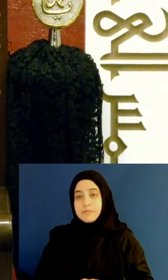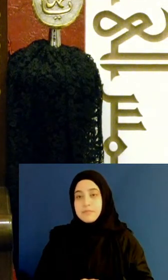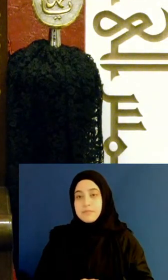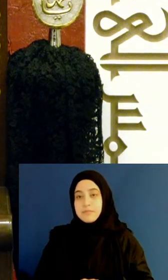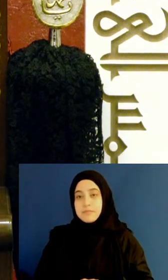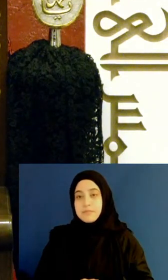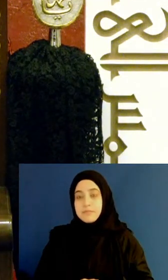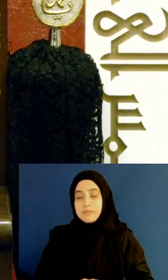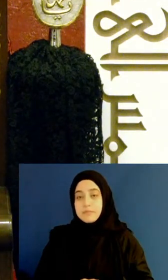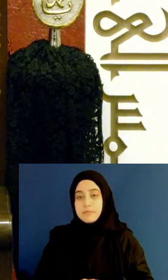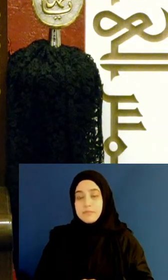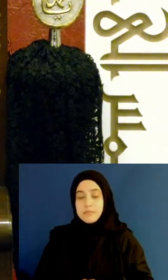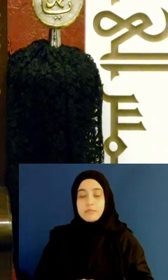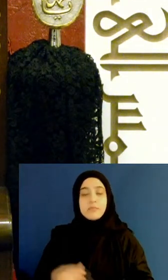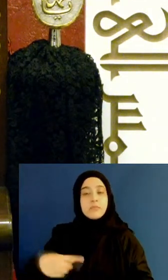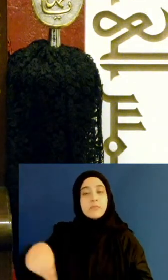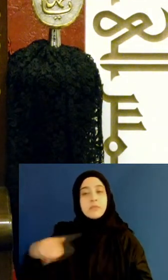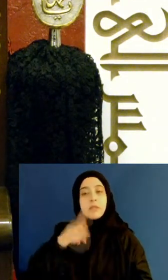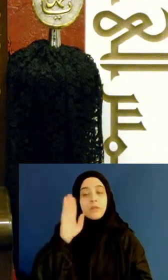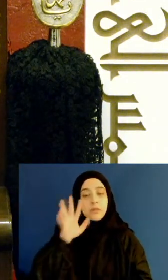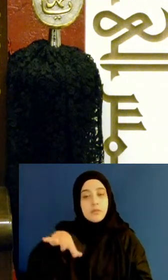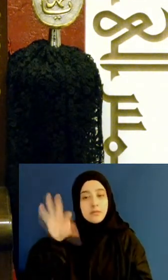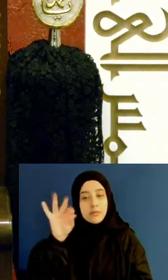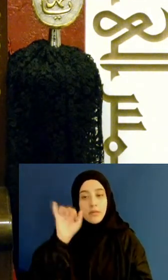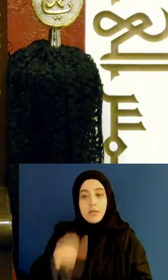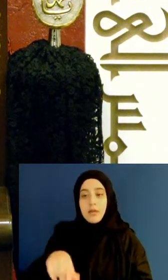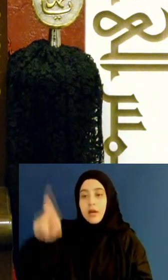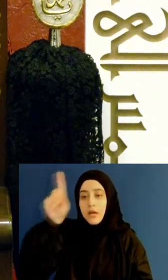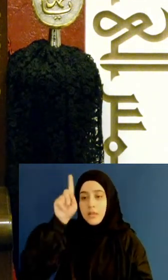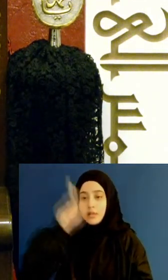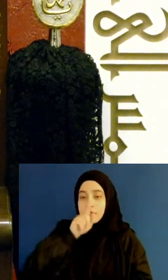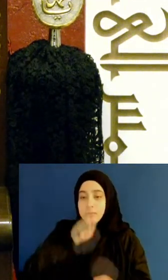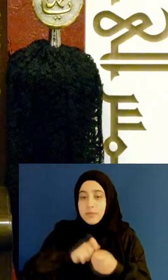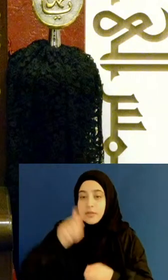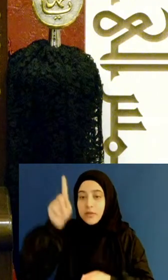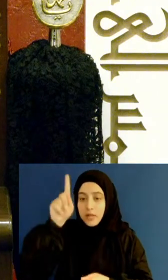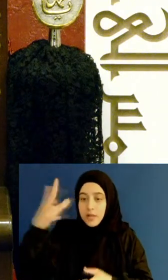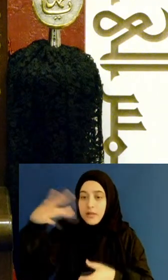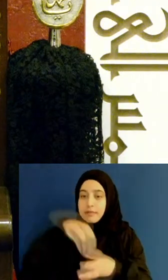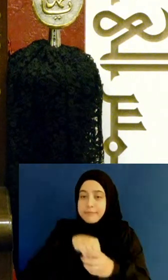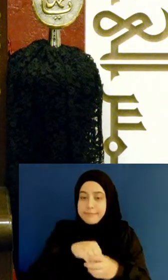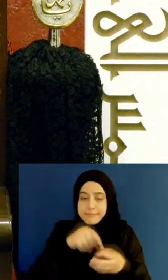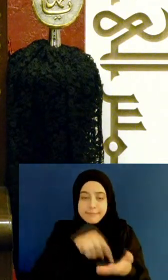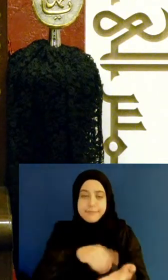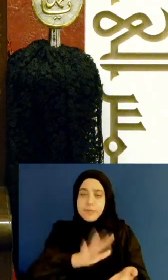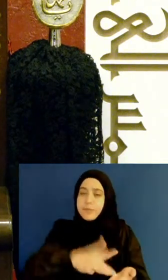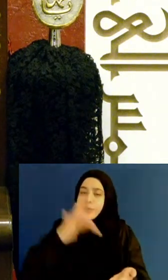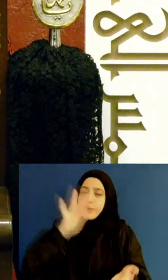Ahibai, you find that Allah subhanahu wa ta'ala within the glorious Quran